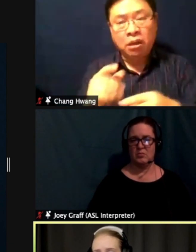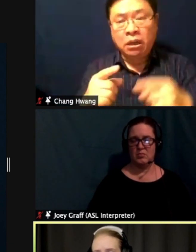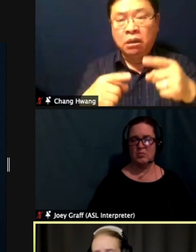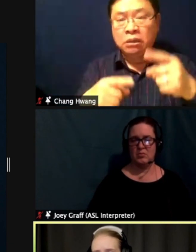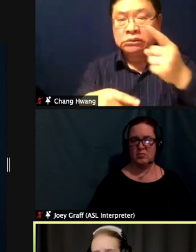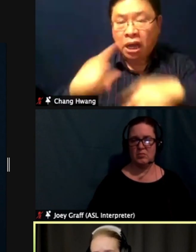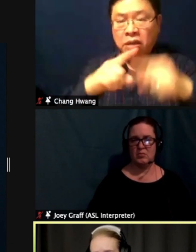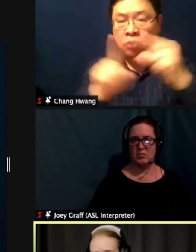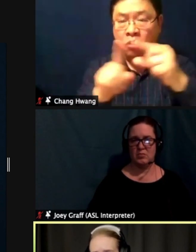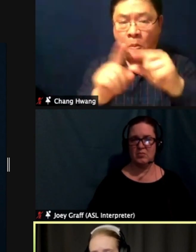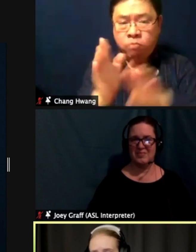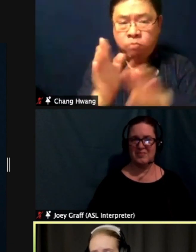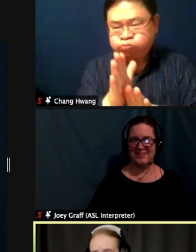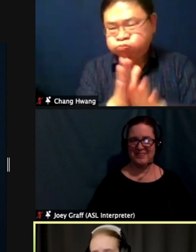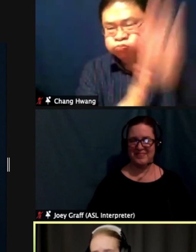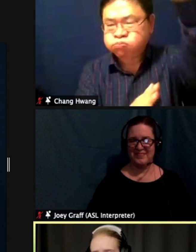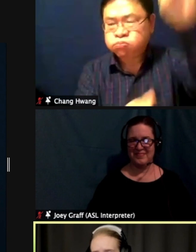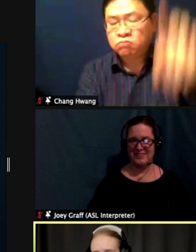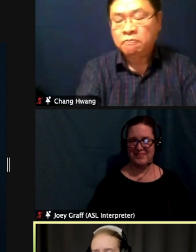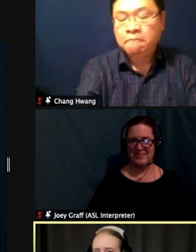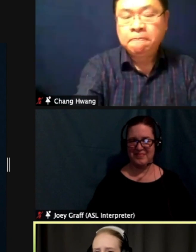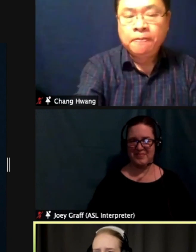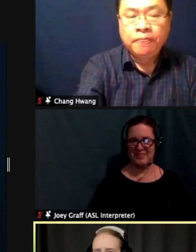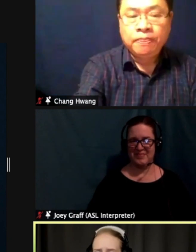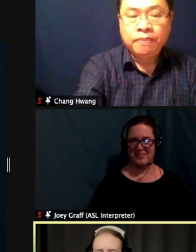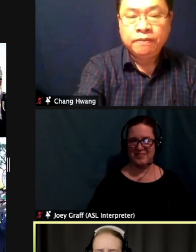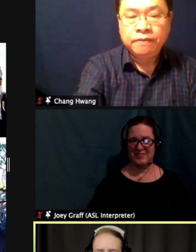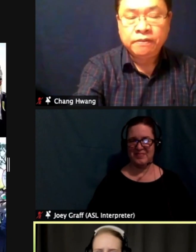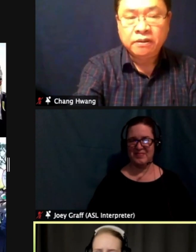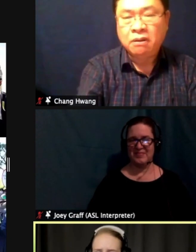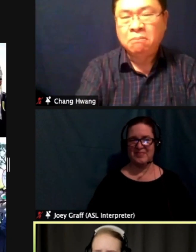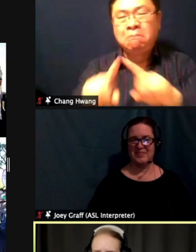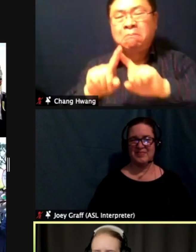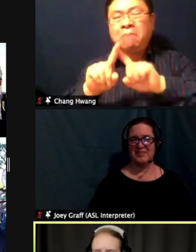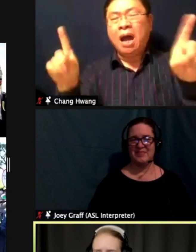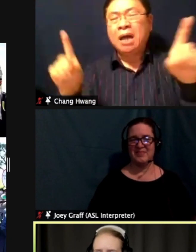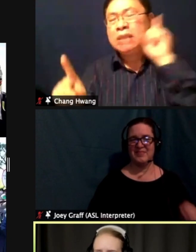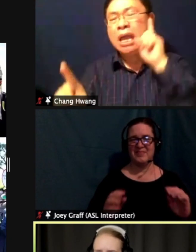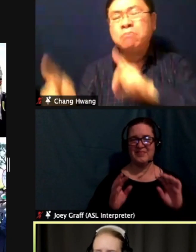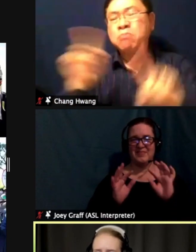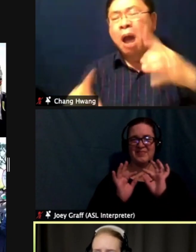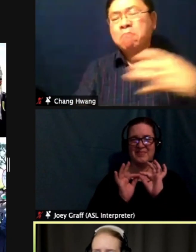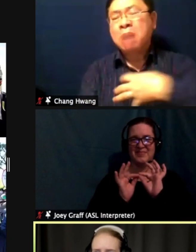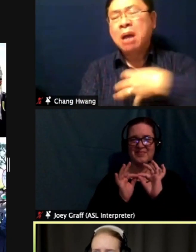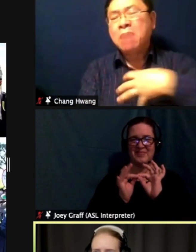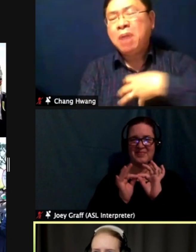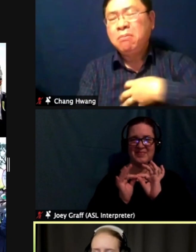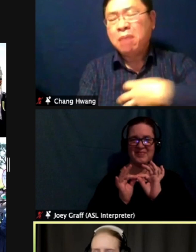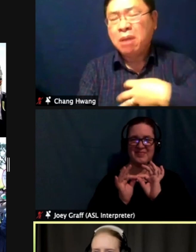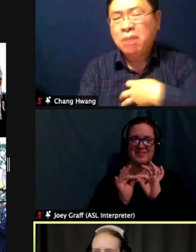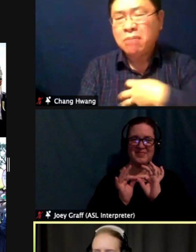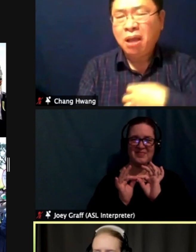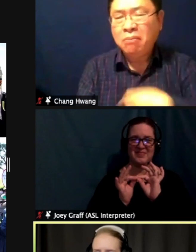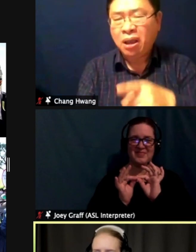That is a sizable amount of words. That's an extraordinary amount of words. So you can see the growth, the exponential growth in